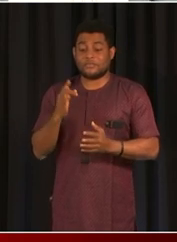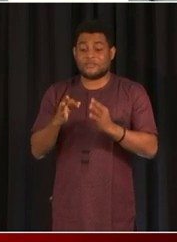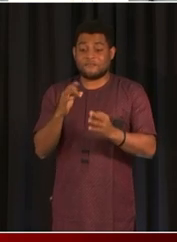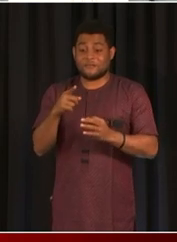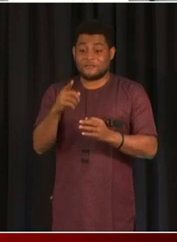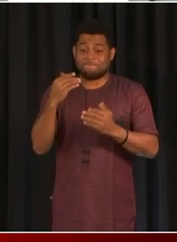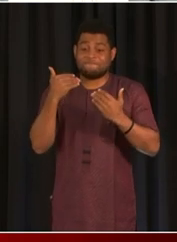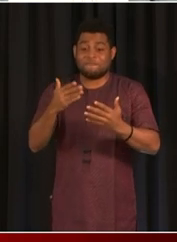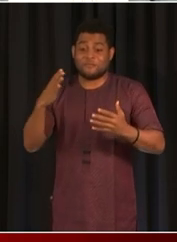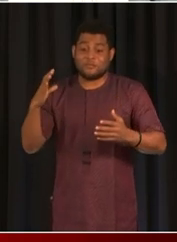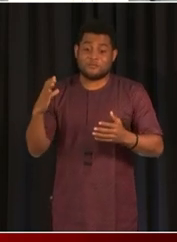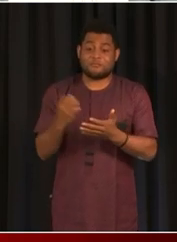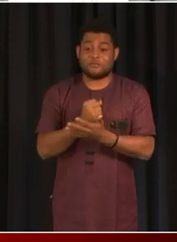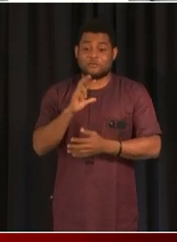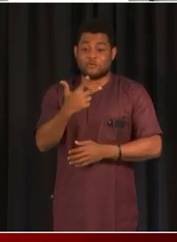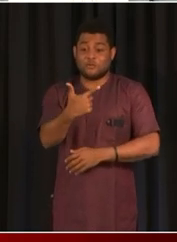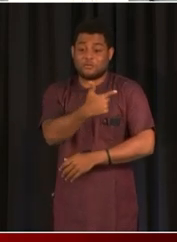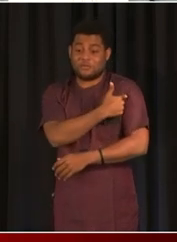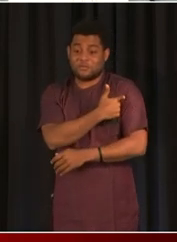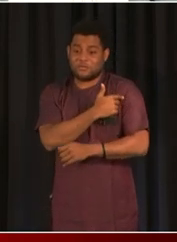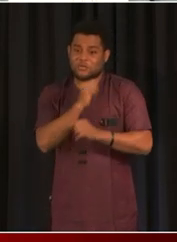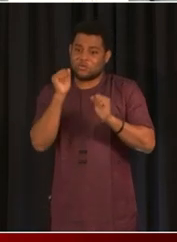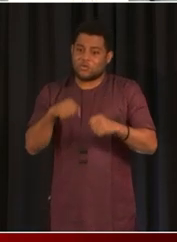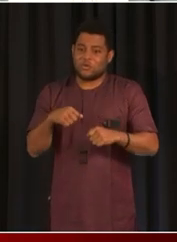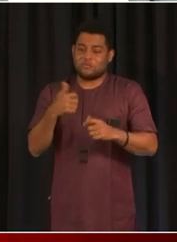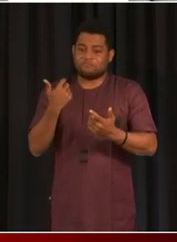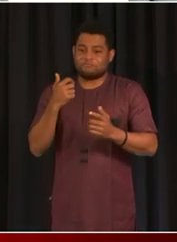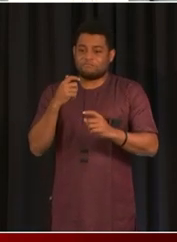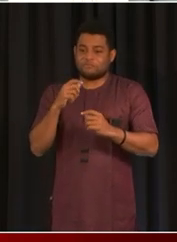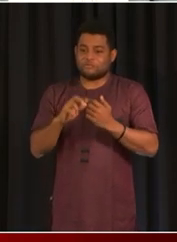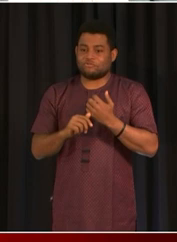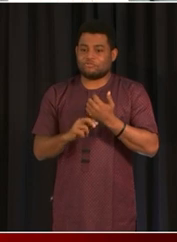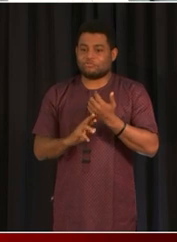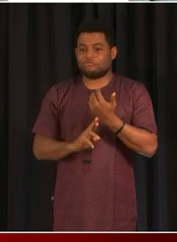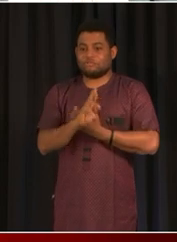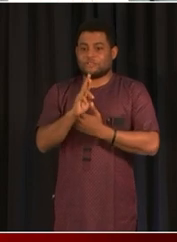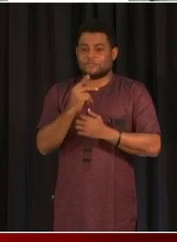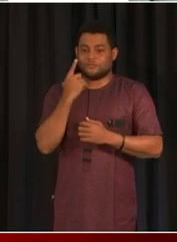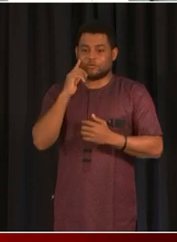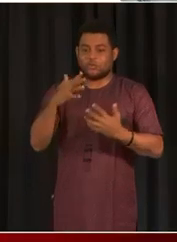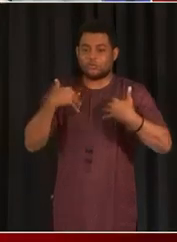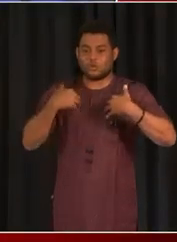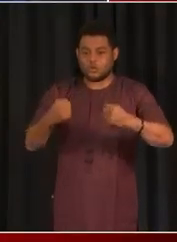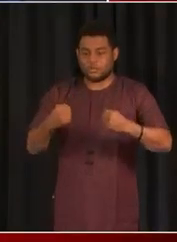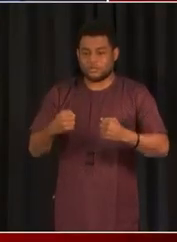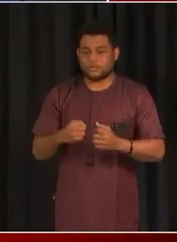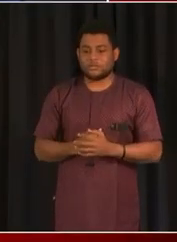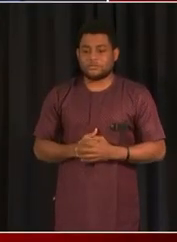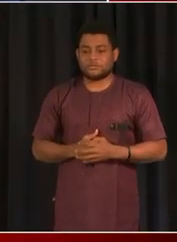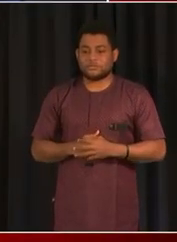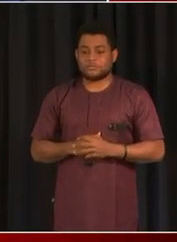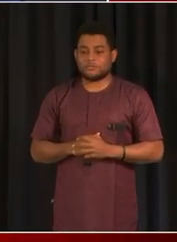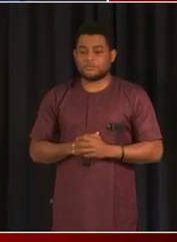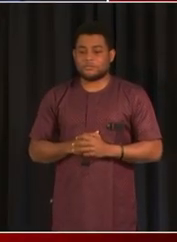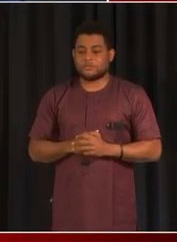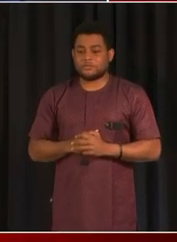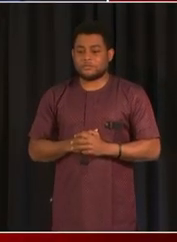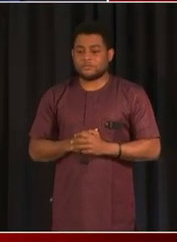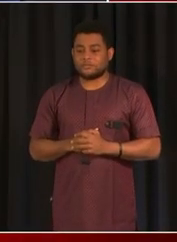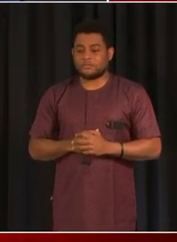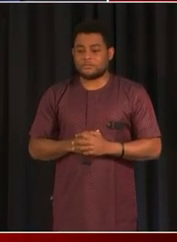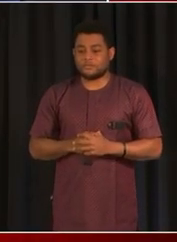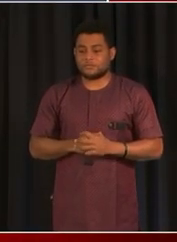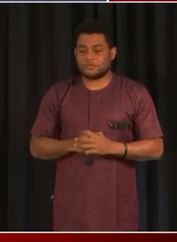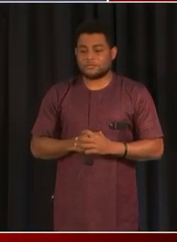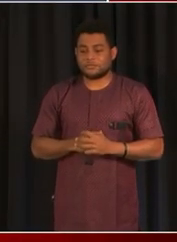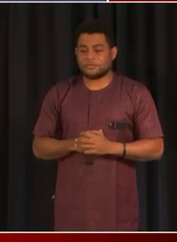Another question too here, with regard to the vaccine passport, Mayor, I know you were asked about DC specifically, but there was talk of a meeting on